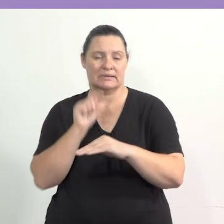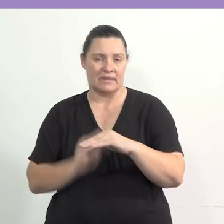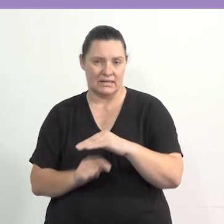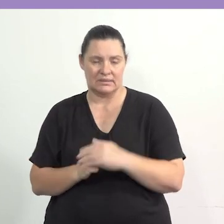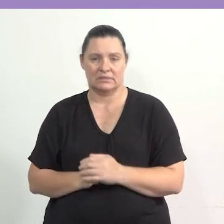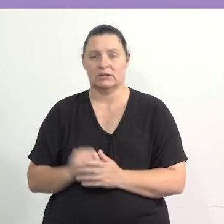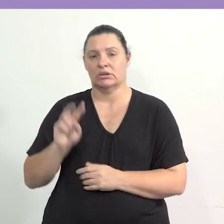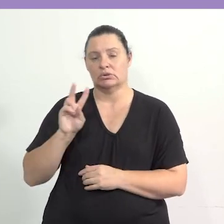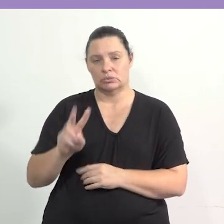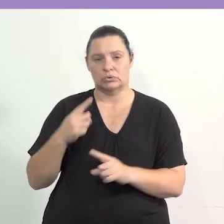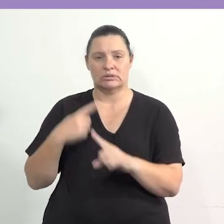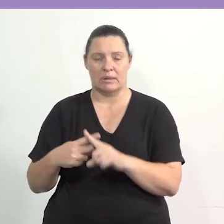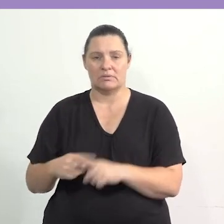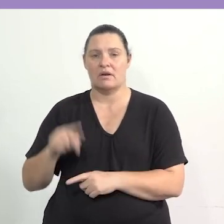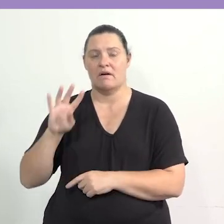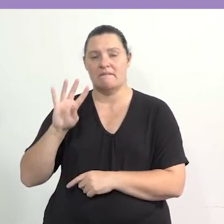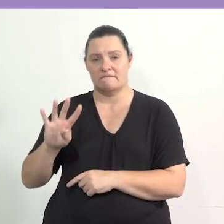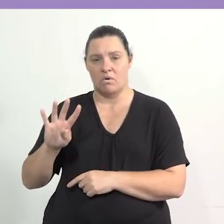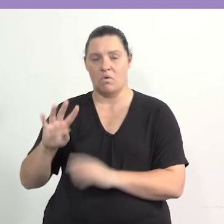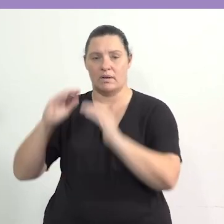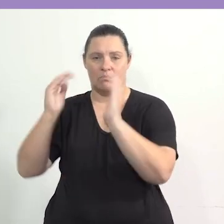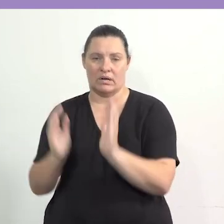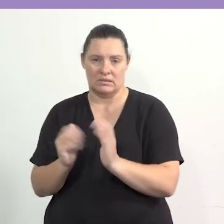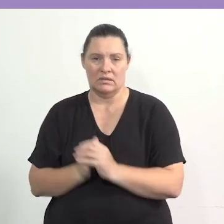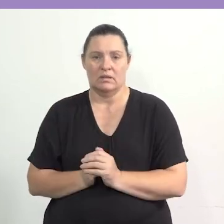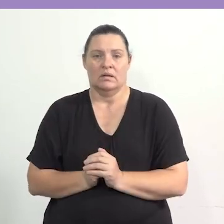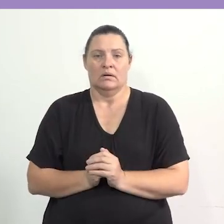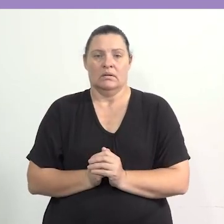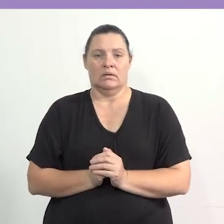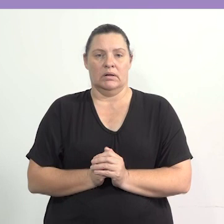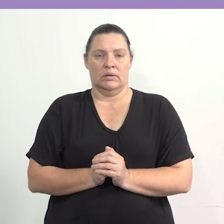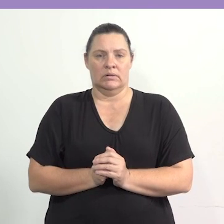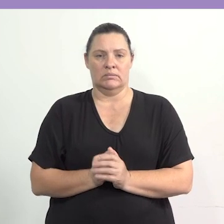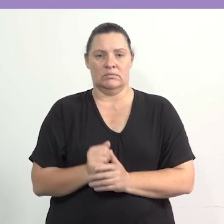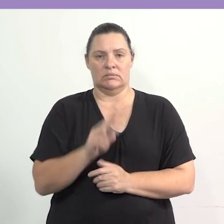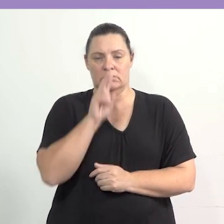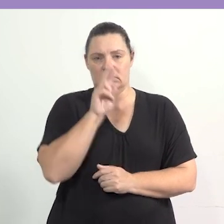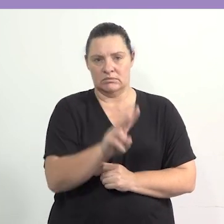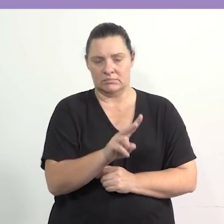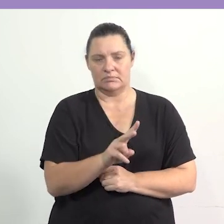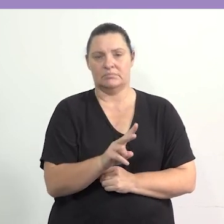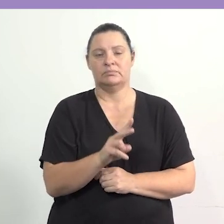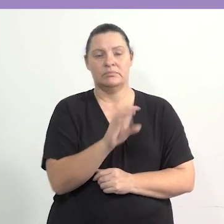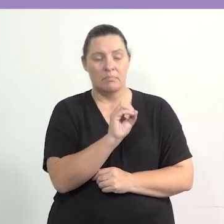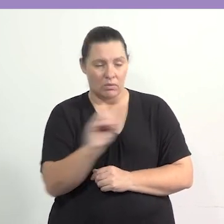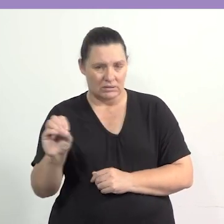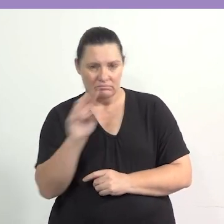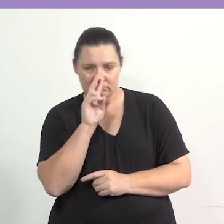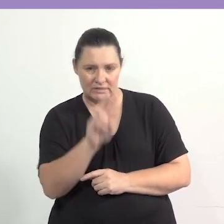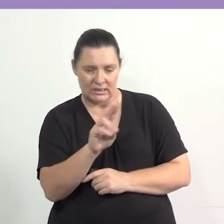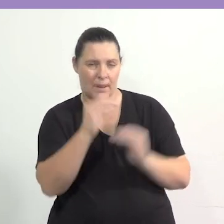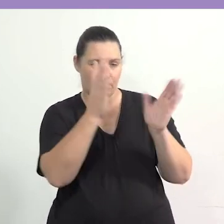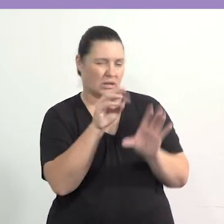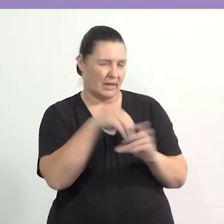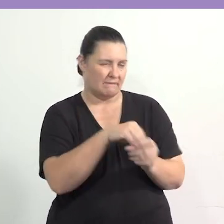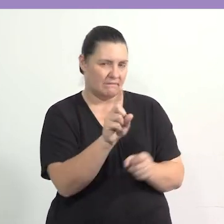divided by 2 multiplied by 4 in brackets. So we are going to start with the powers and with what is in